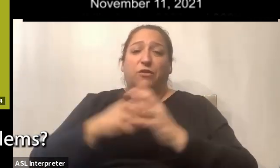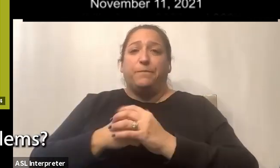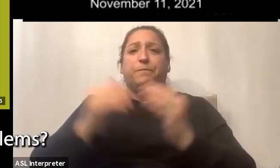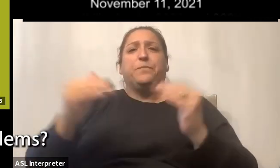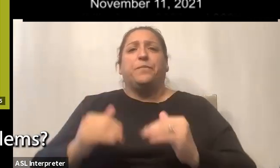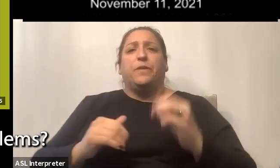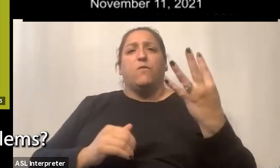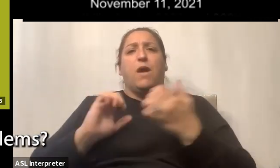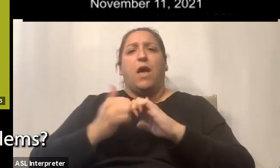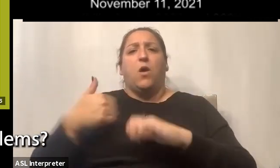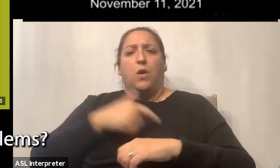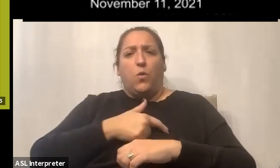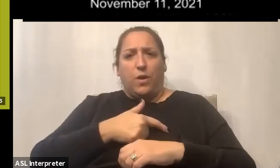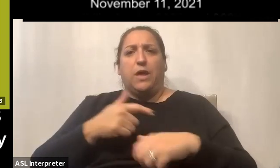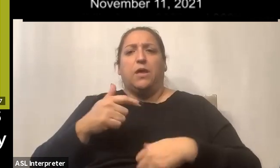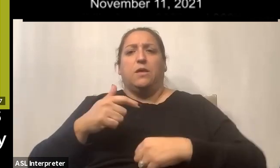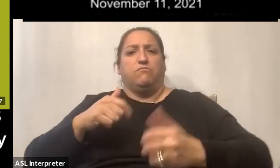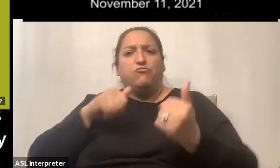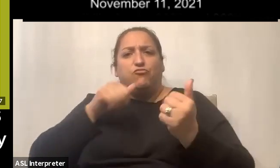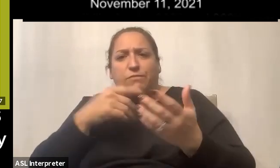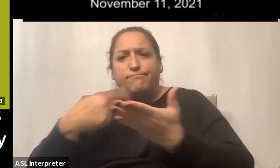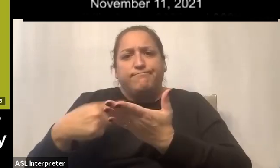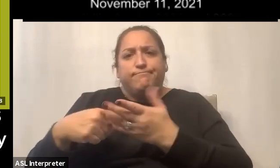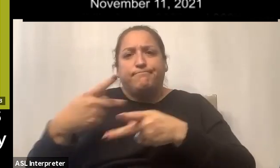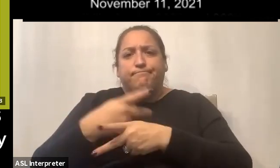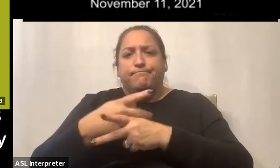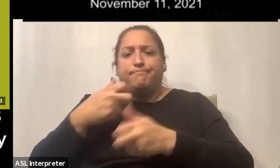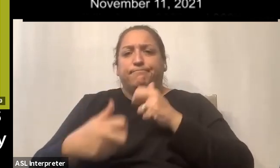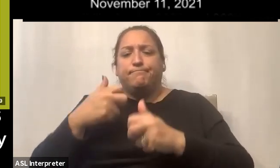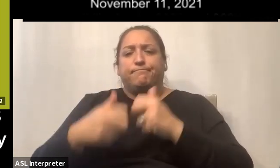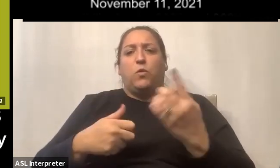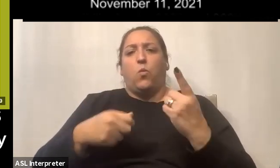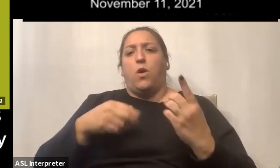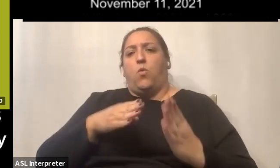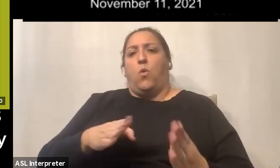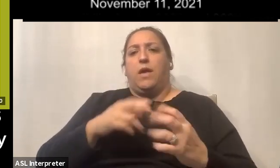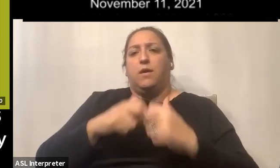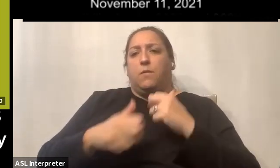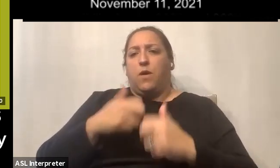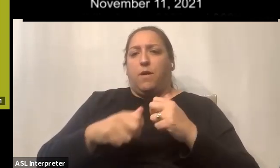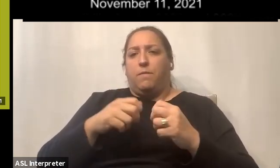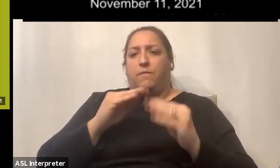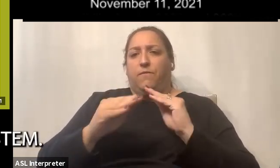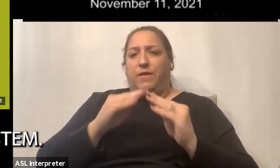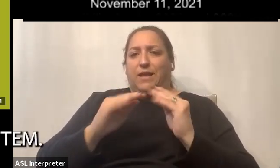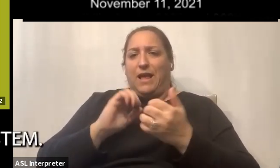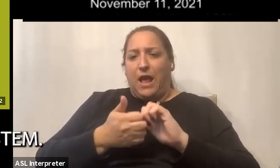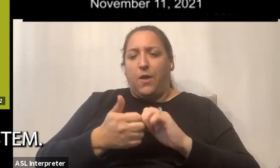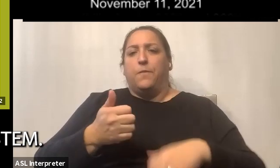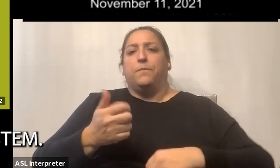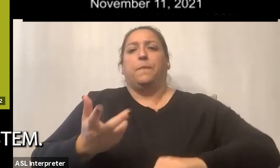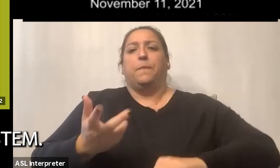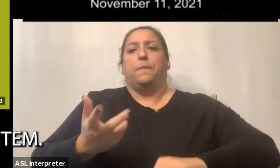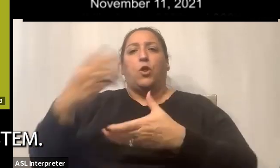can we address these problems? So one of the ways these problems can be addressed is by including